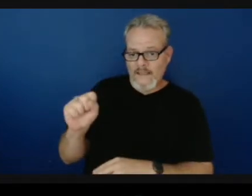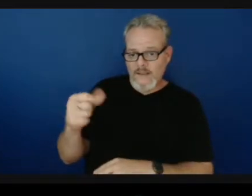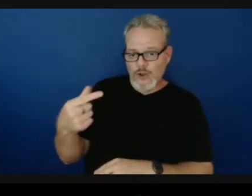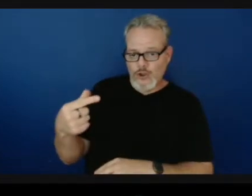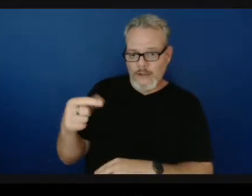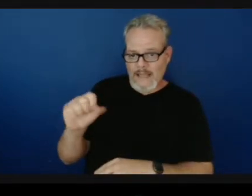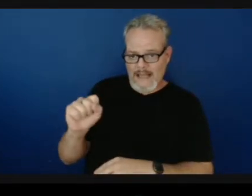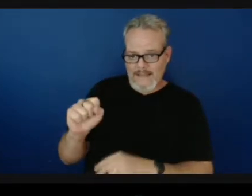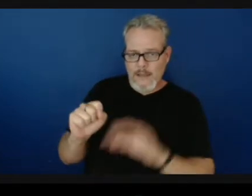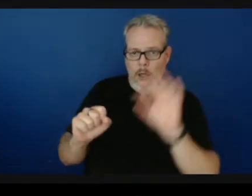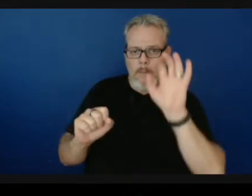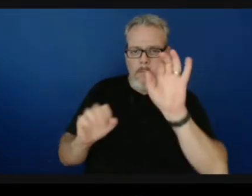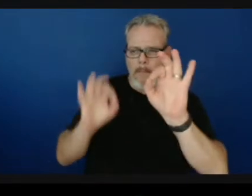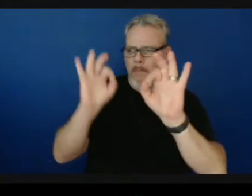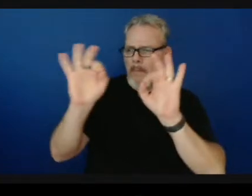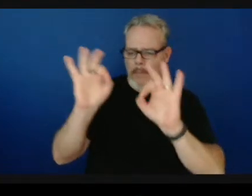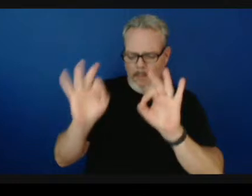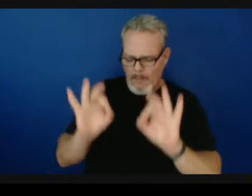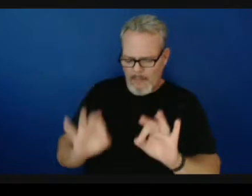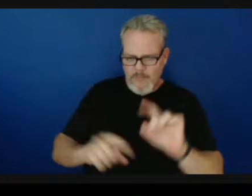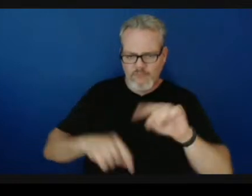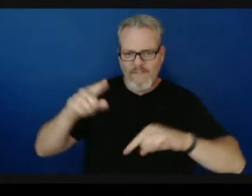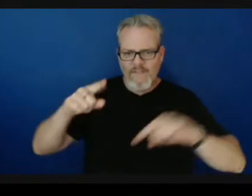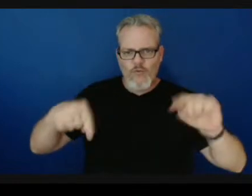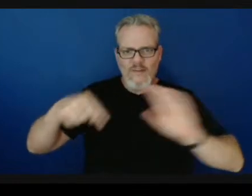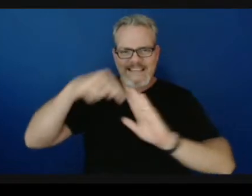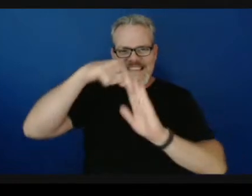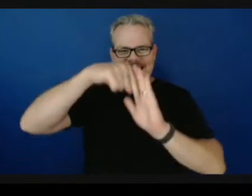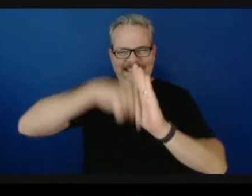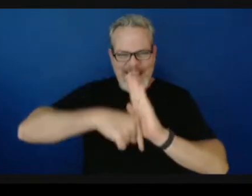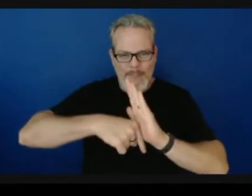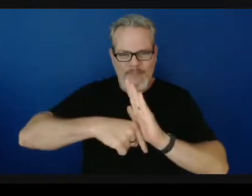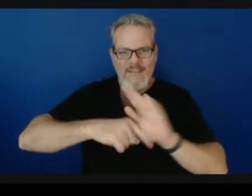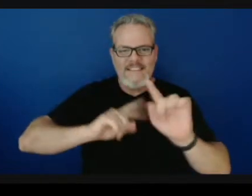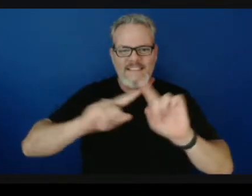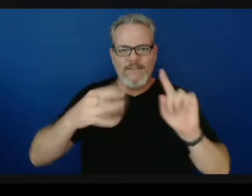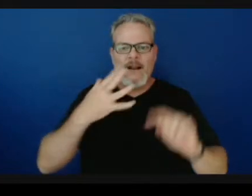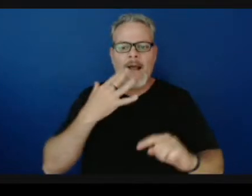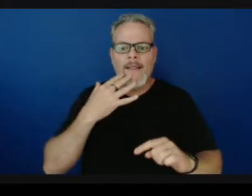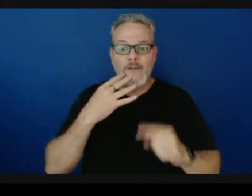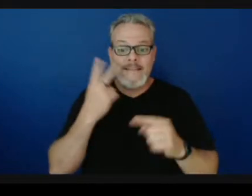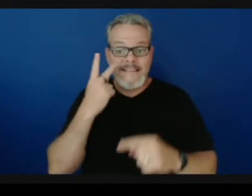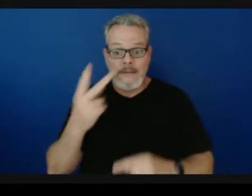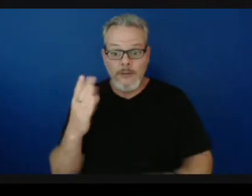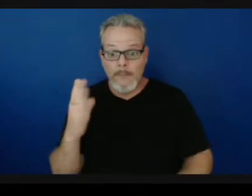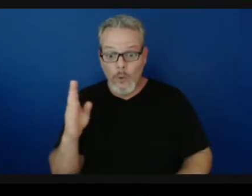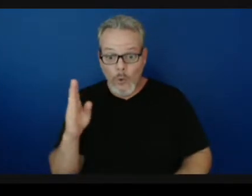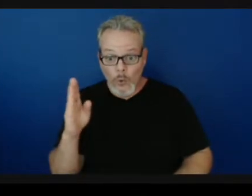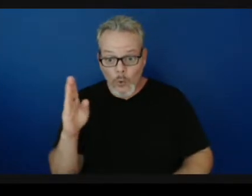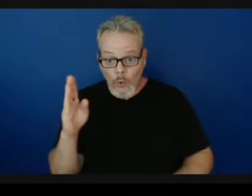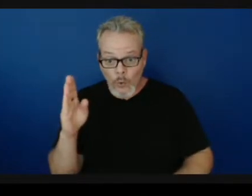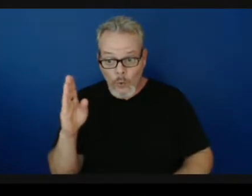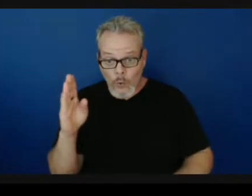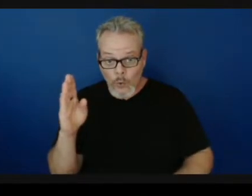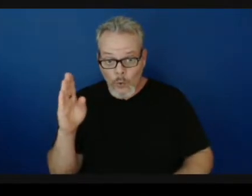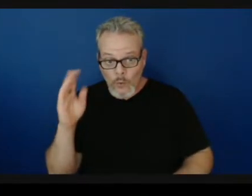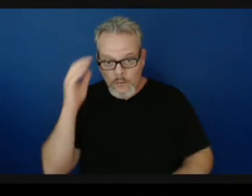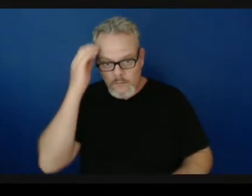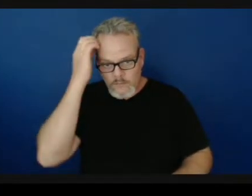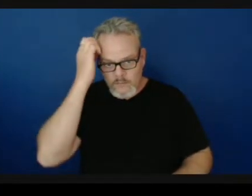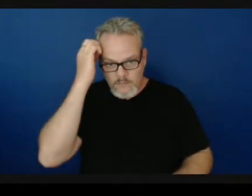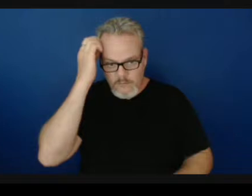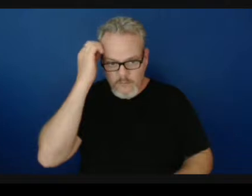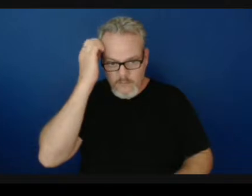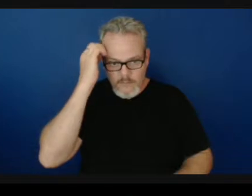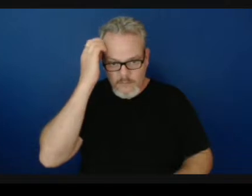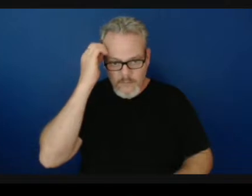earthquakes, coloring them by depth. So here, all the blues, here, put up the scale, the key